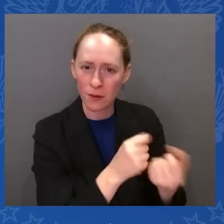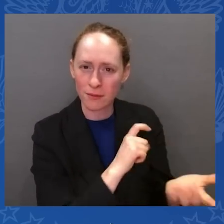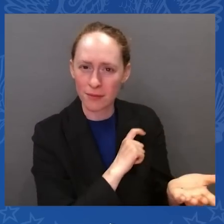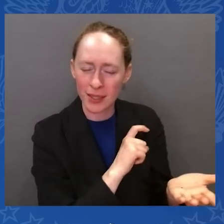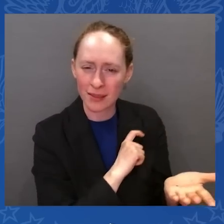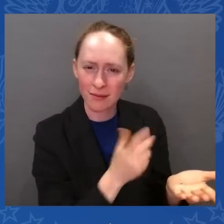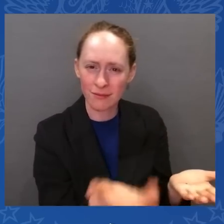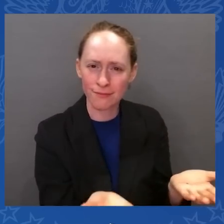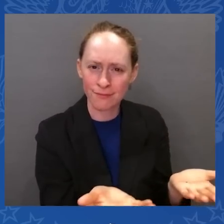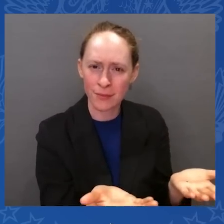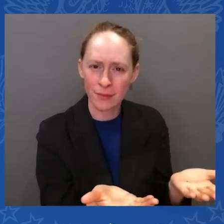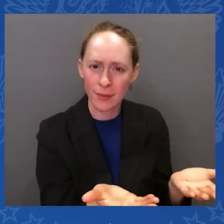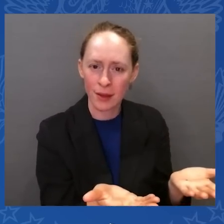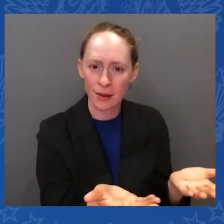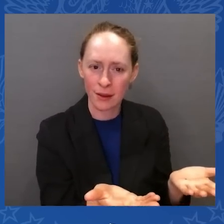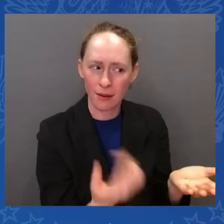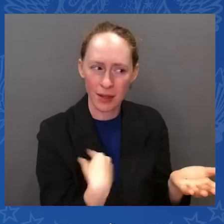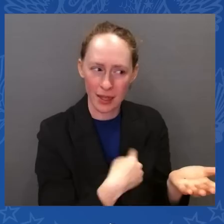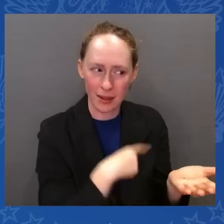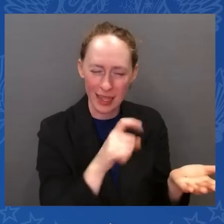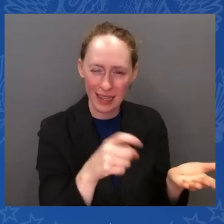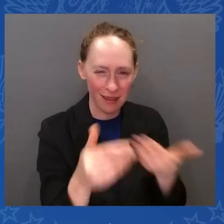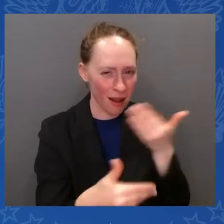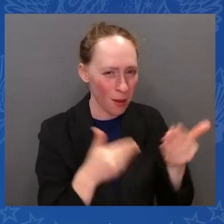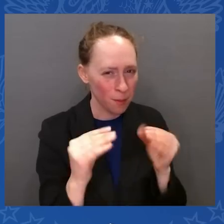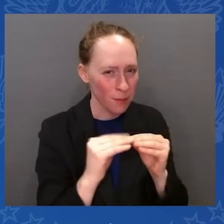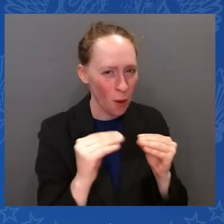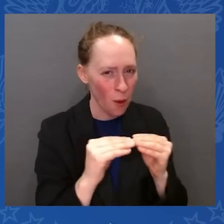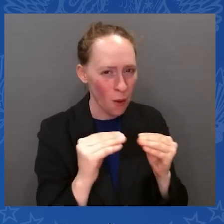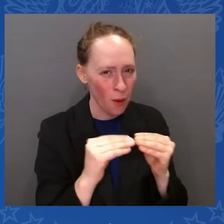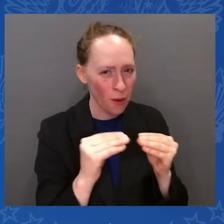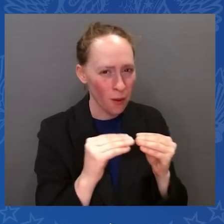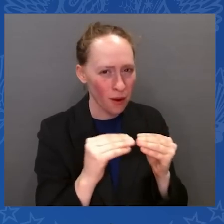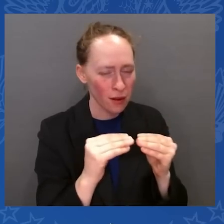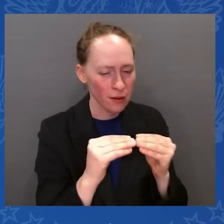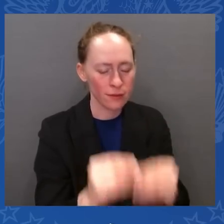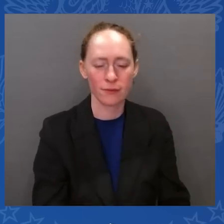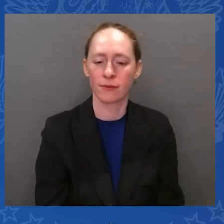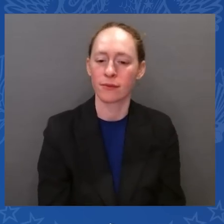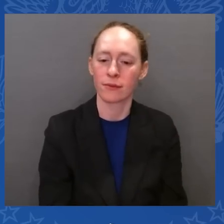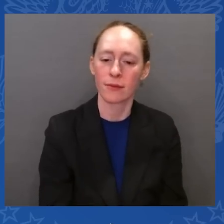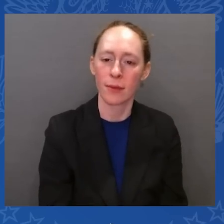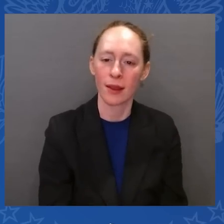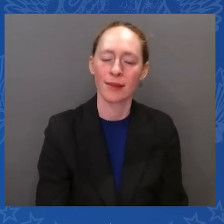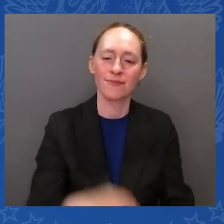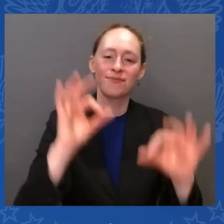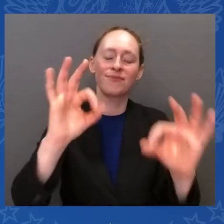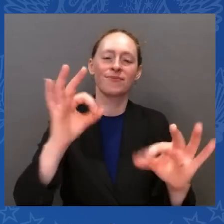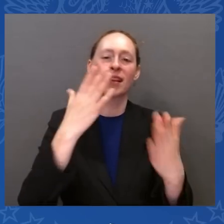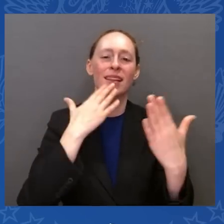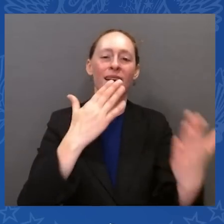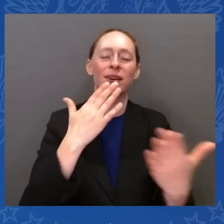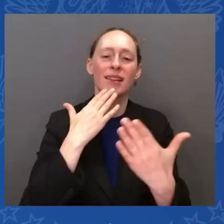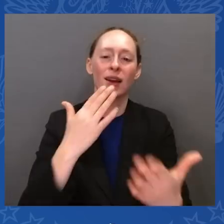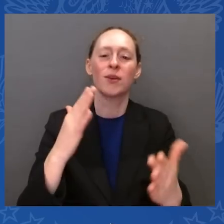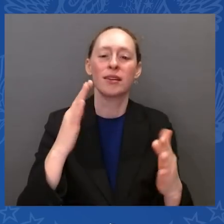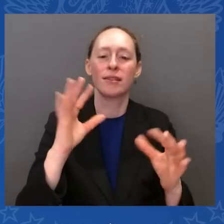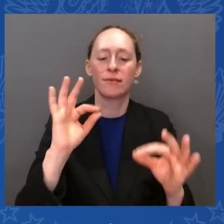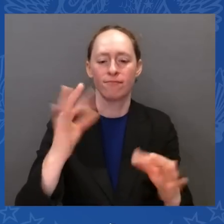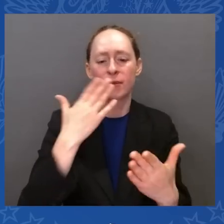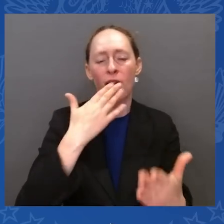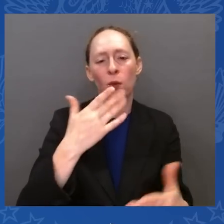money. So what the hell happens? If you cut, you're going to cut people at the border? You're going to cut agents at the